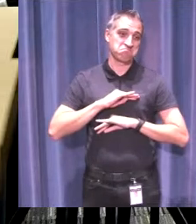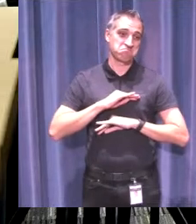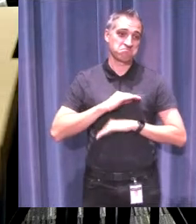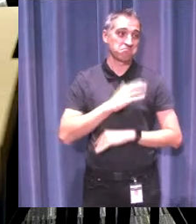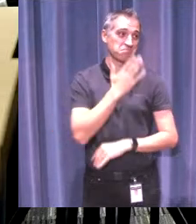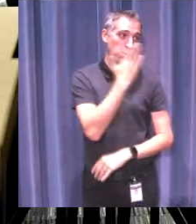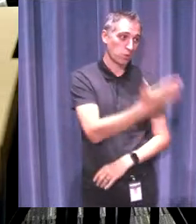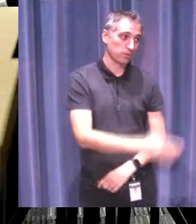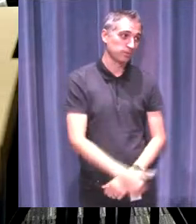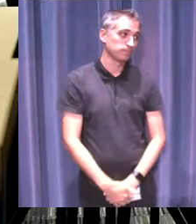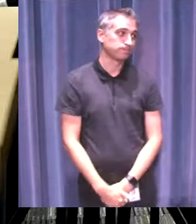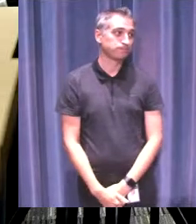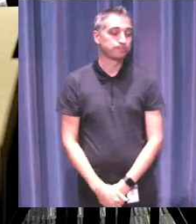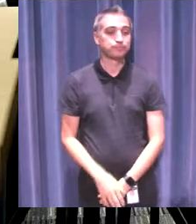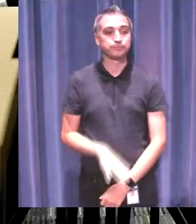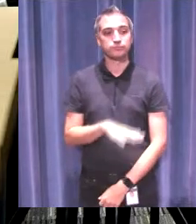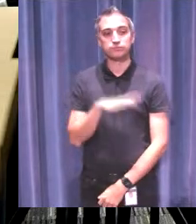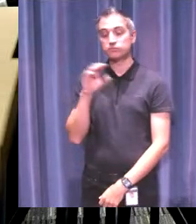Thank you. Sue?